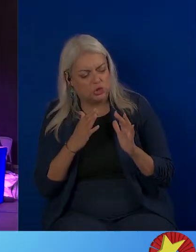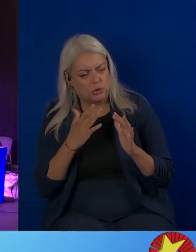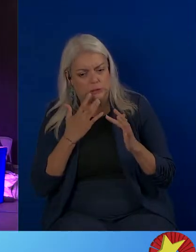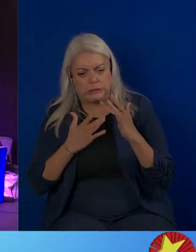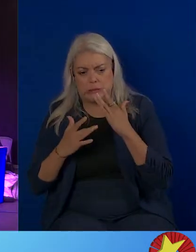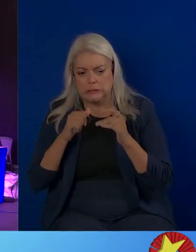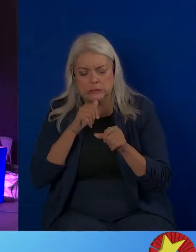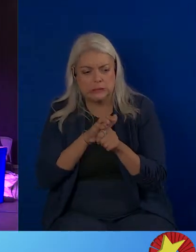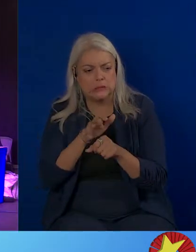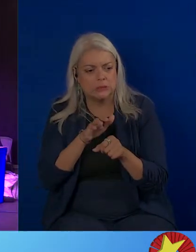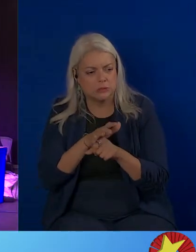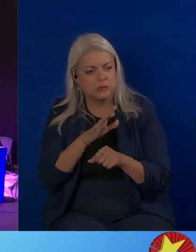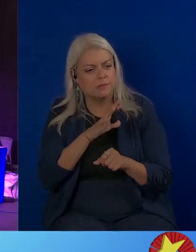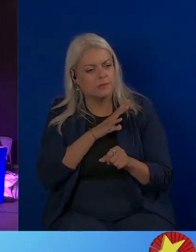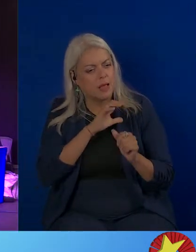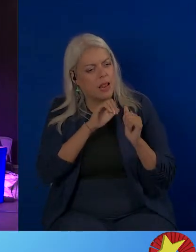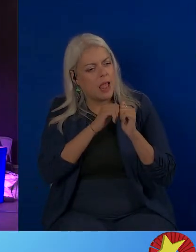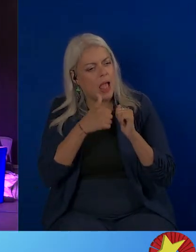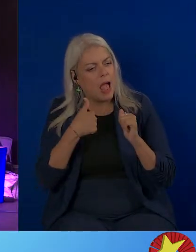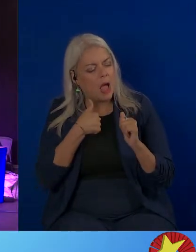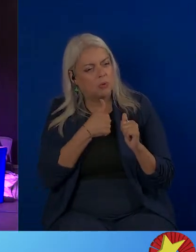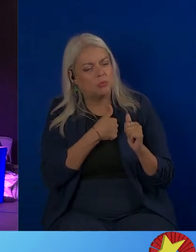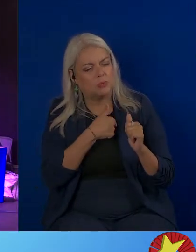balancing the teacher shortage